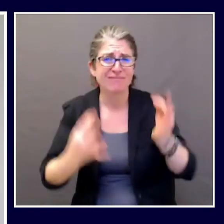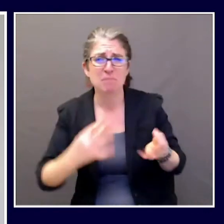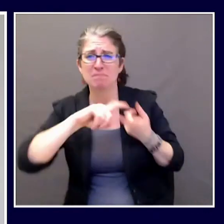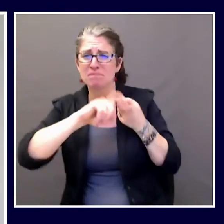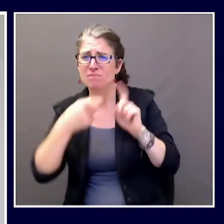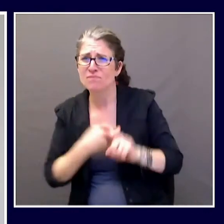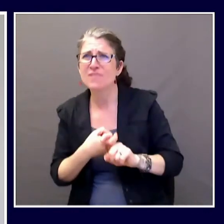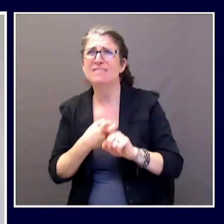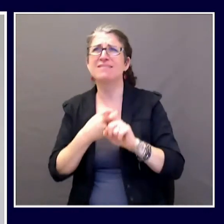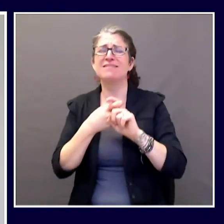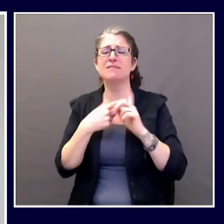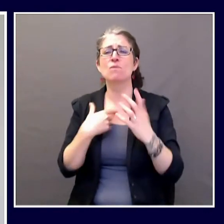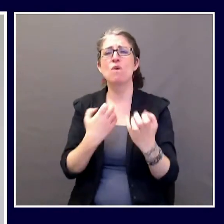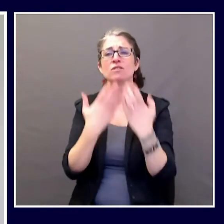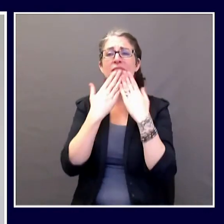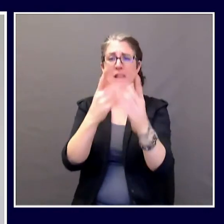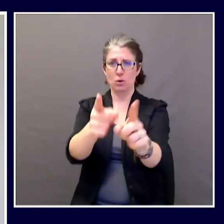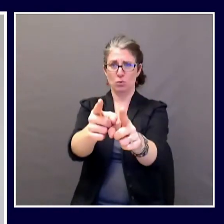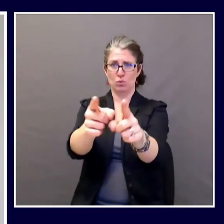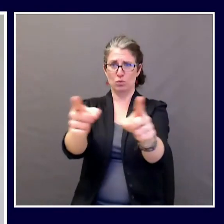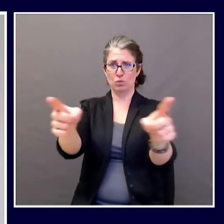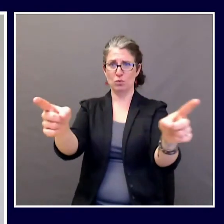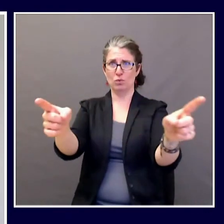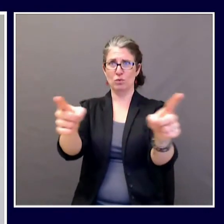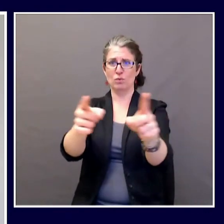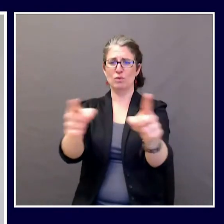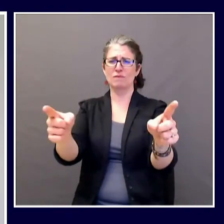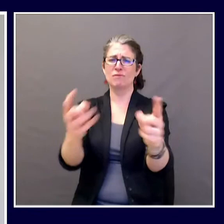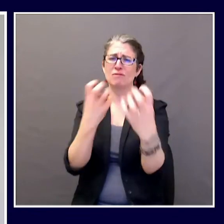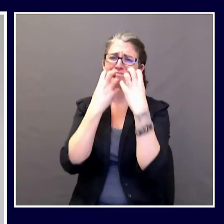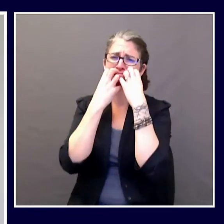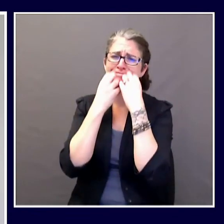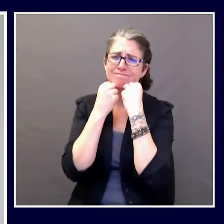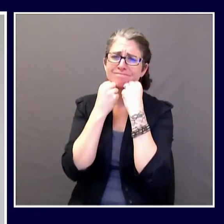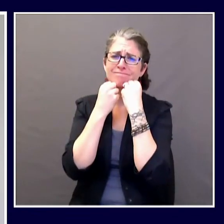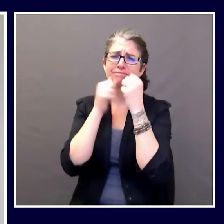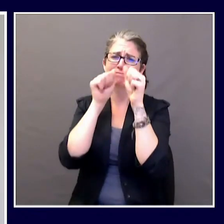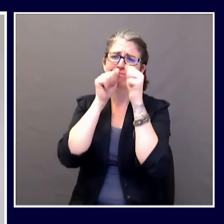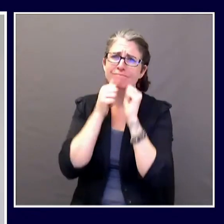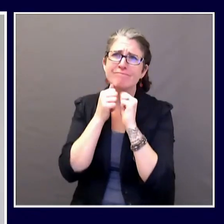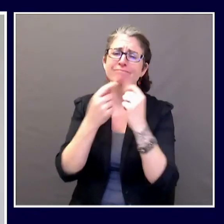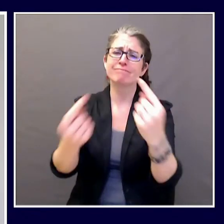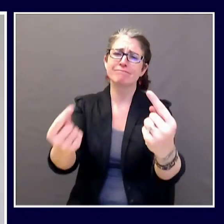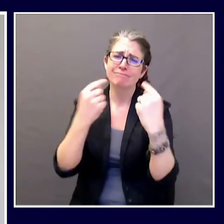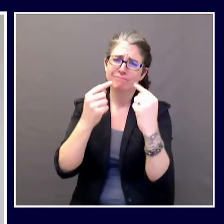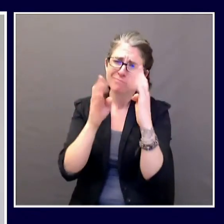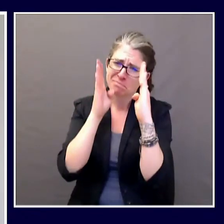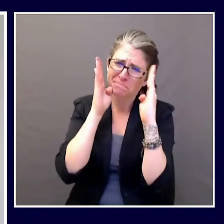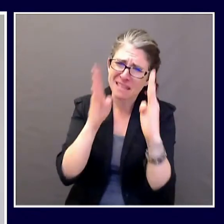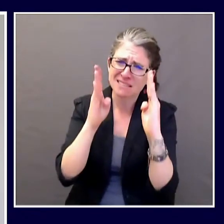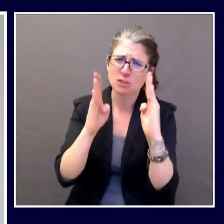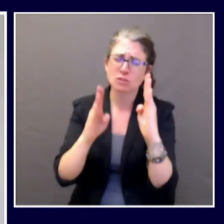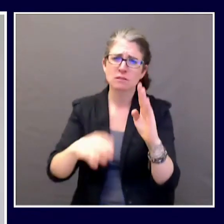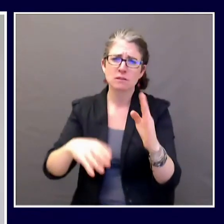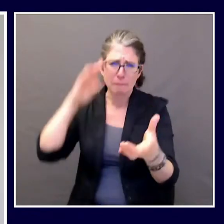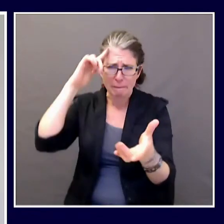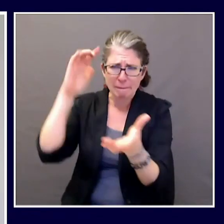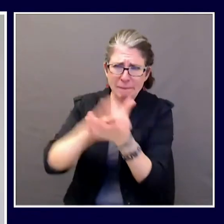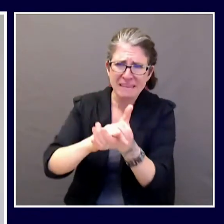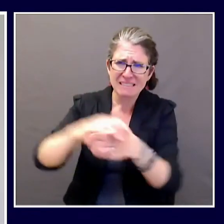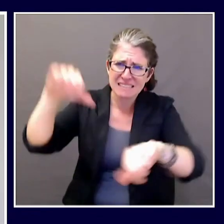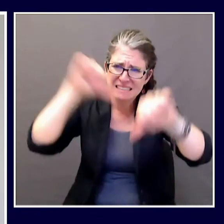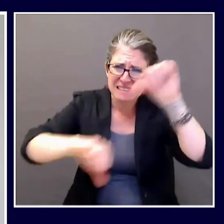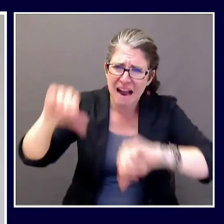us, listening to the science underlying the decisions that we make, believing in that science, and then taking those steps to keep your family